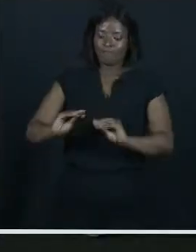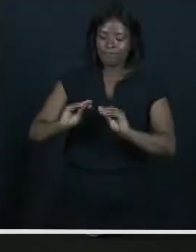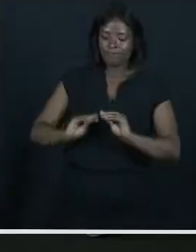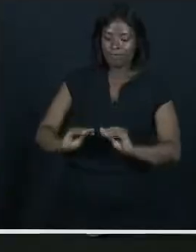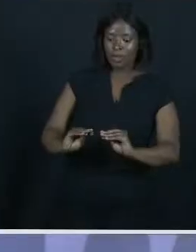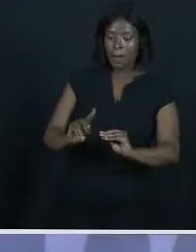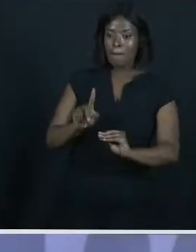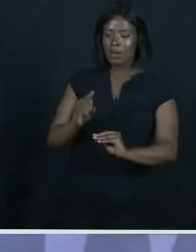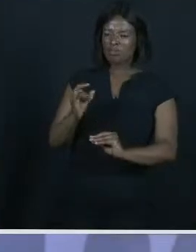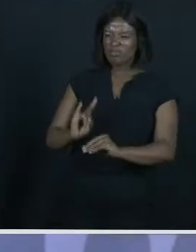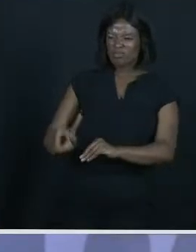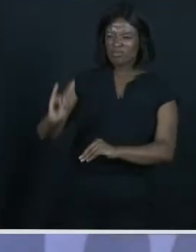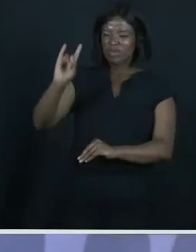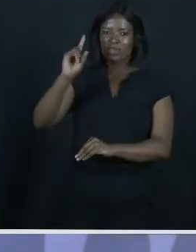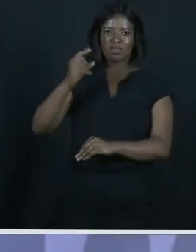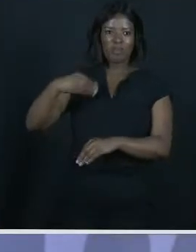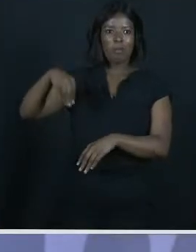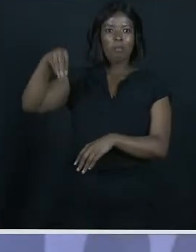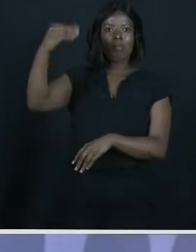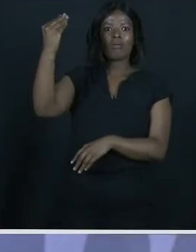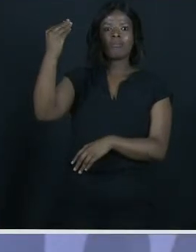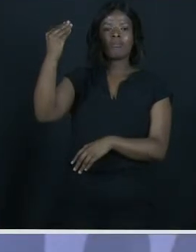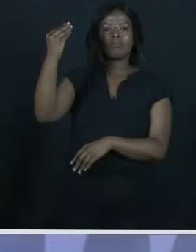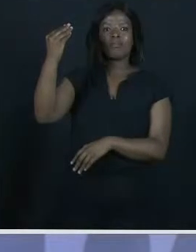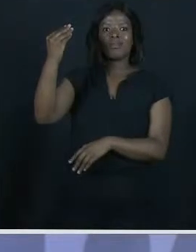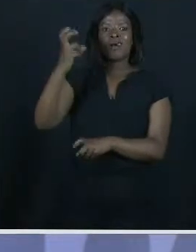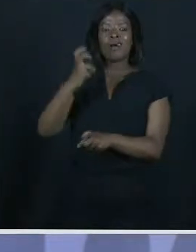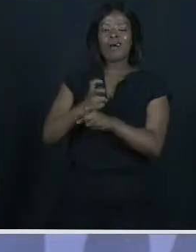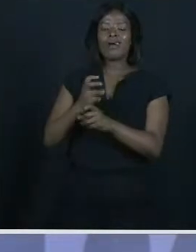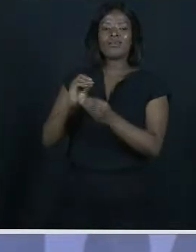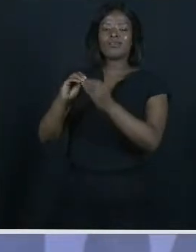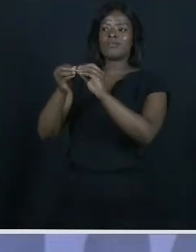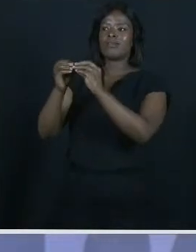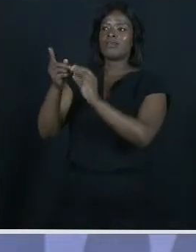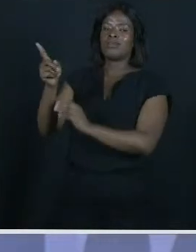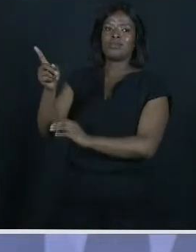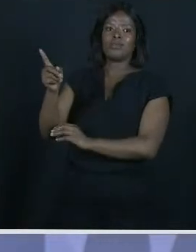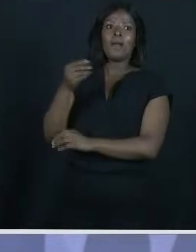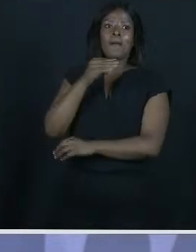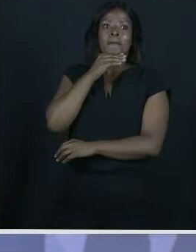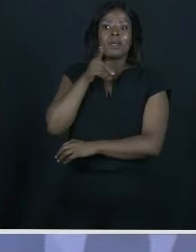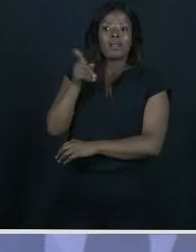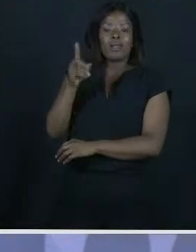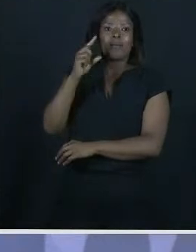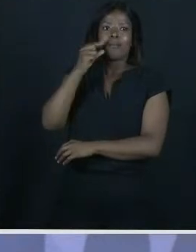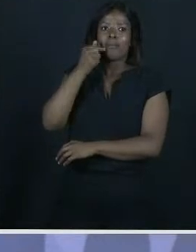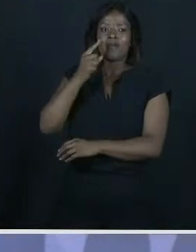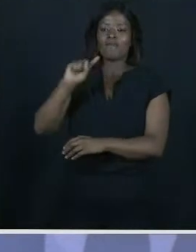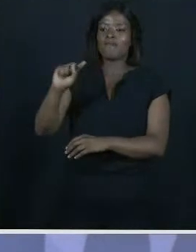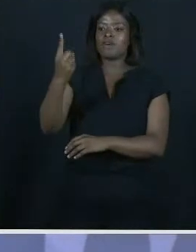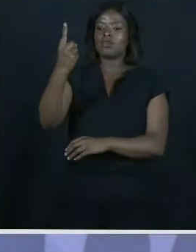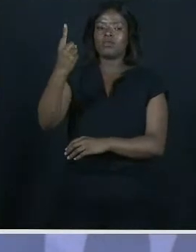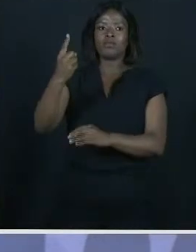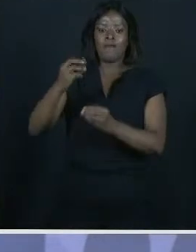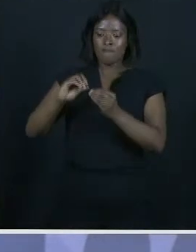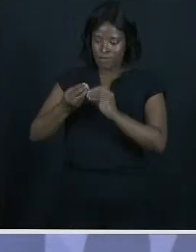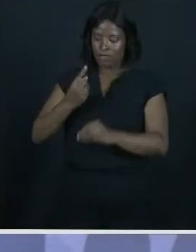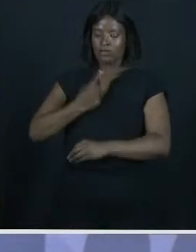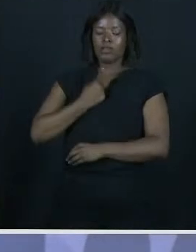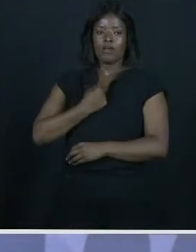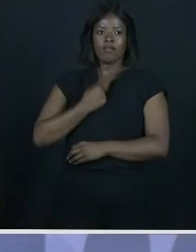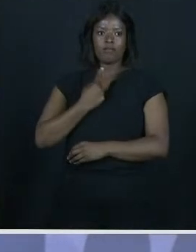But if we, as men, must fix ourselves, so be it. Let it begin.